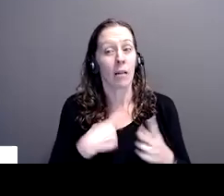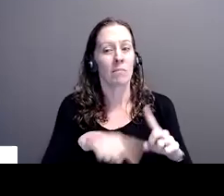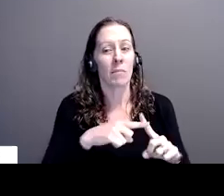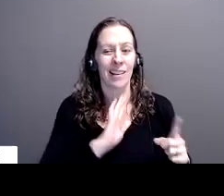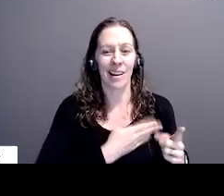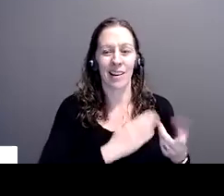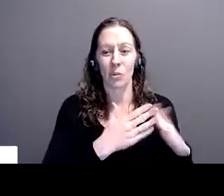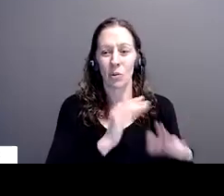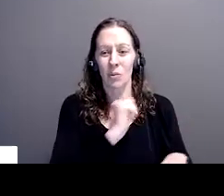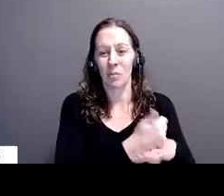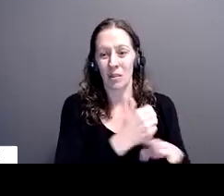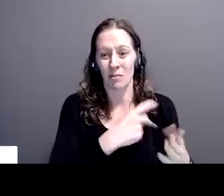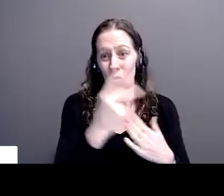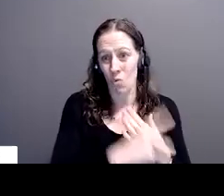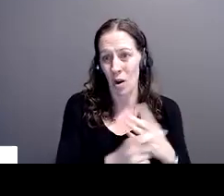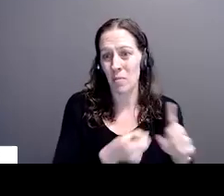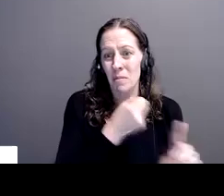programs.